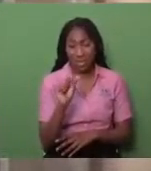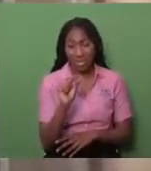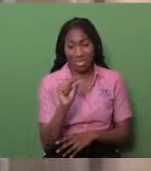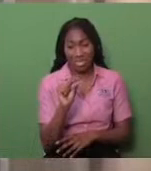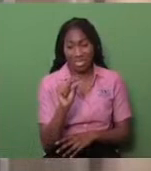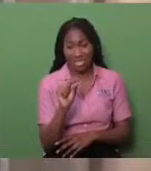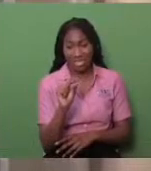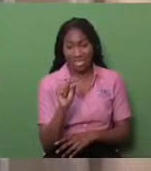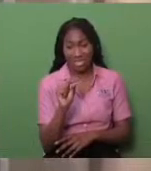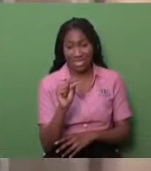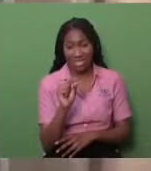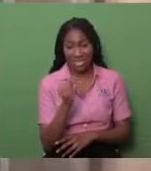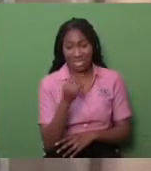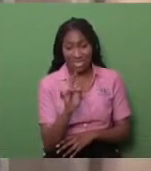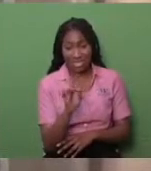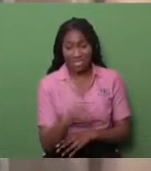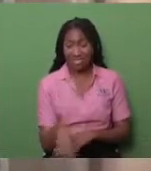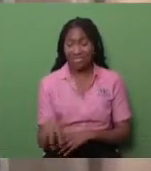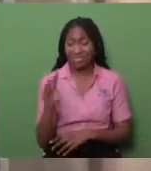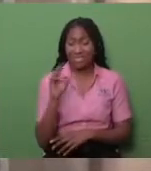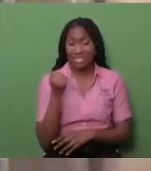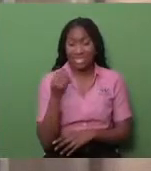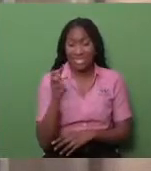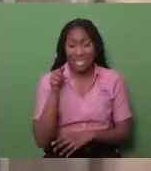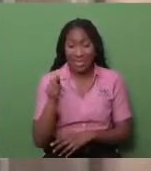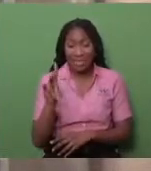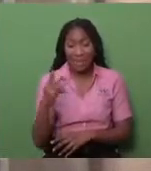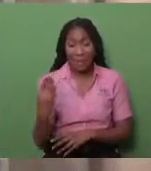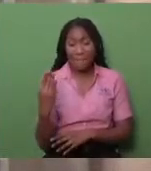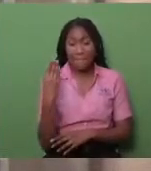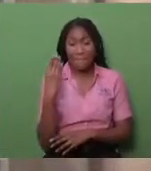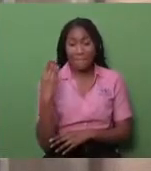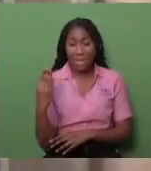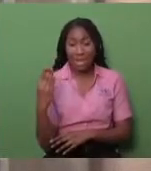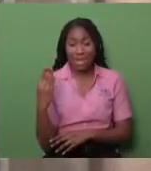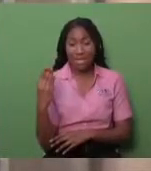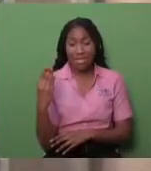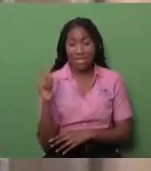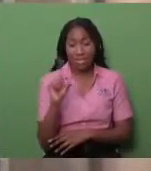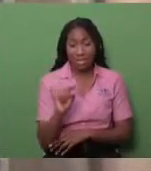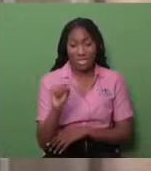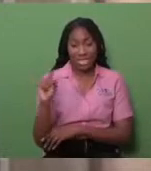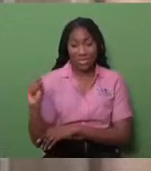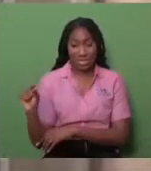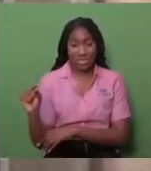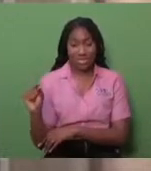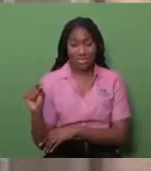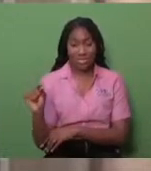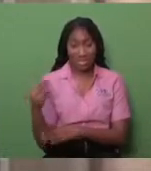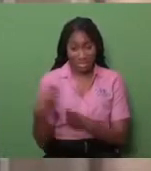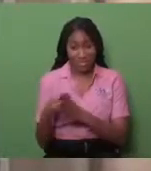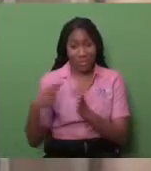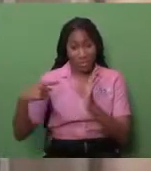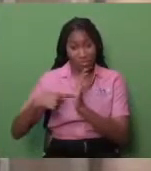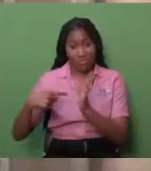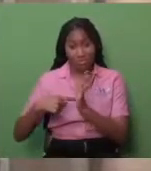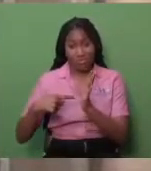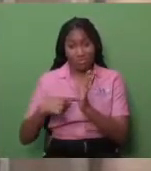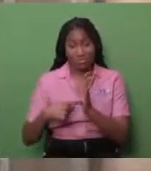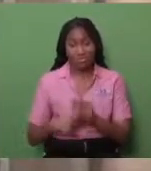fiscal 2019, 16.7 billion in fiscal 2020. And Madam